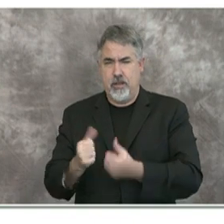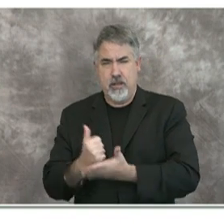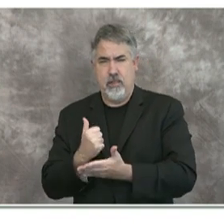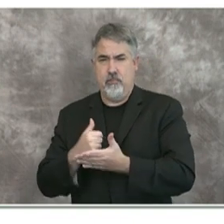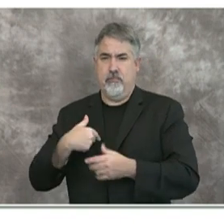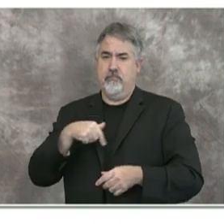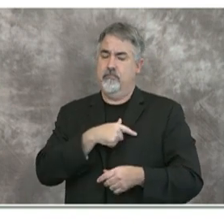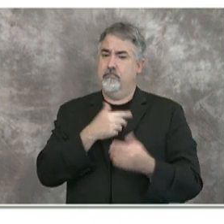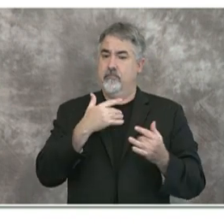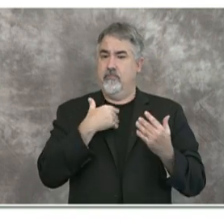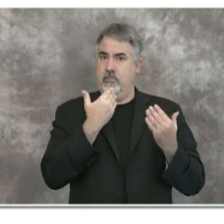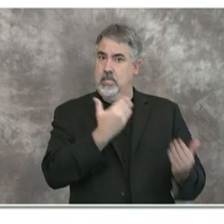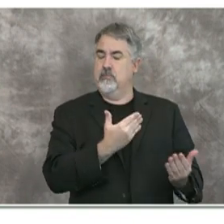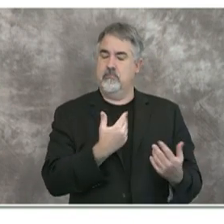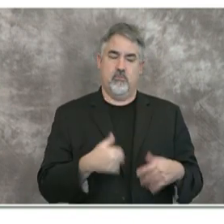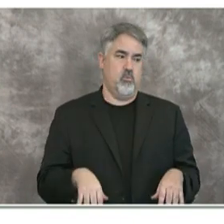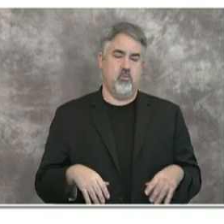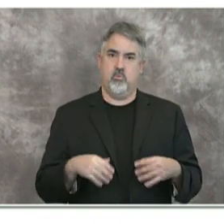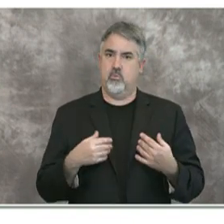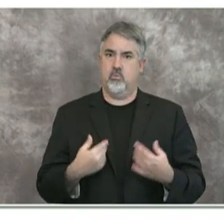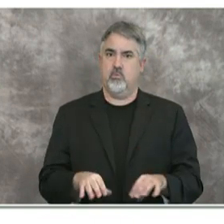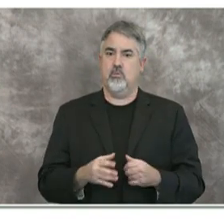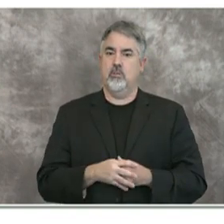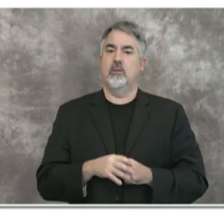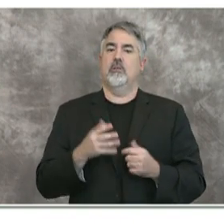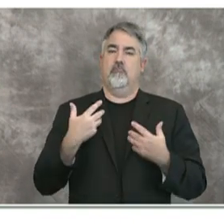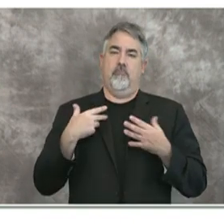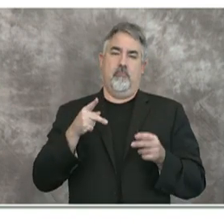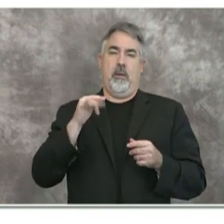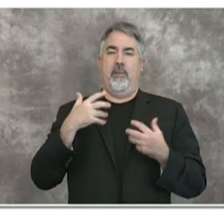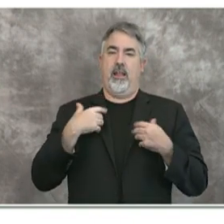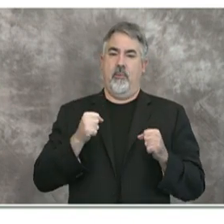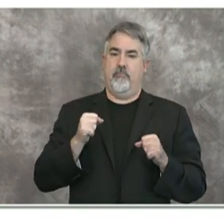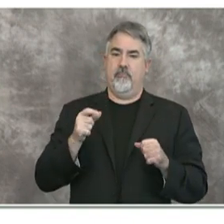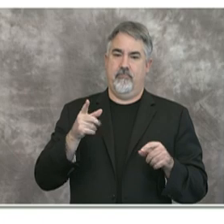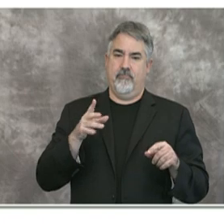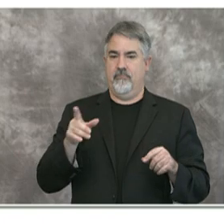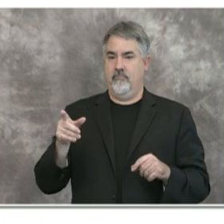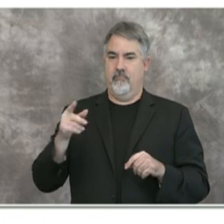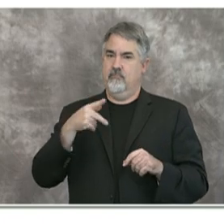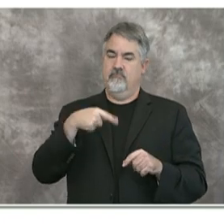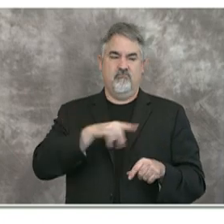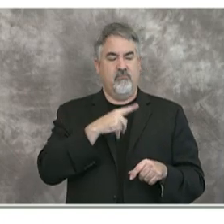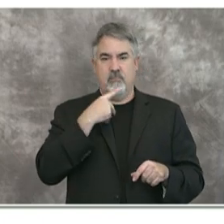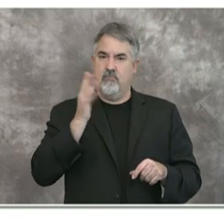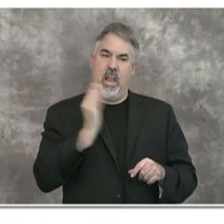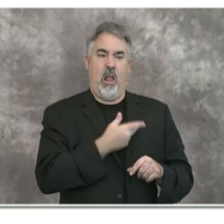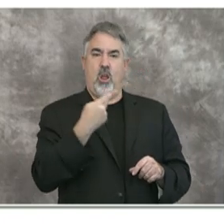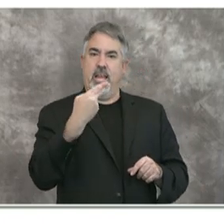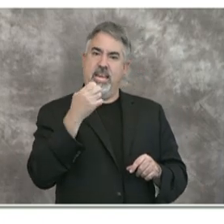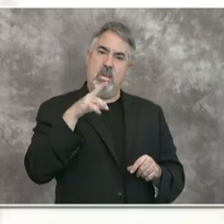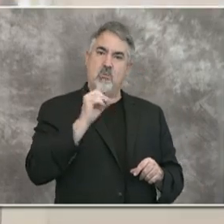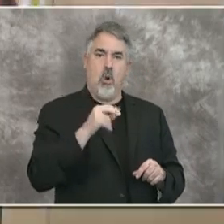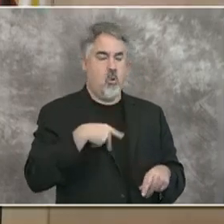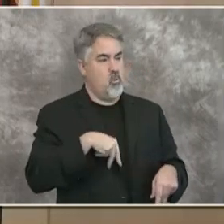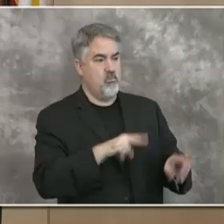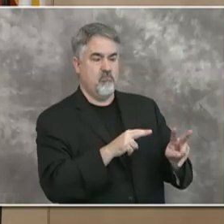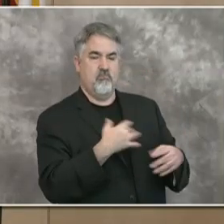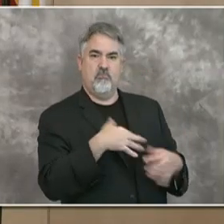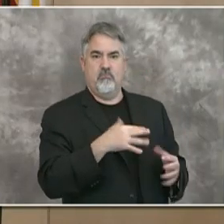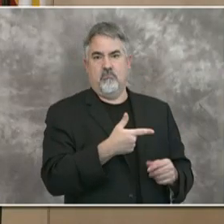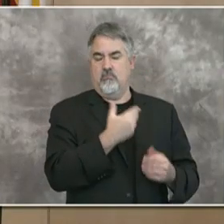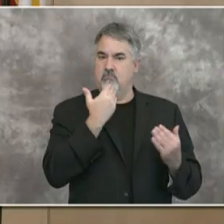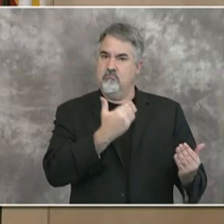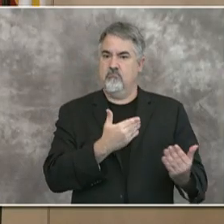thank you for being public health heroes. We continue to monitor metrics that are currently trending in the